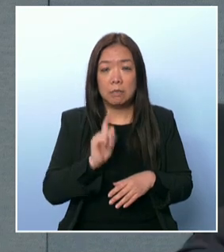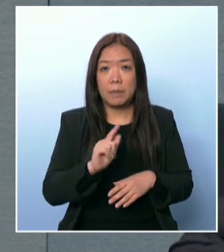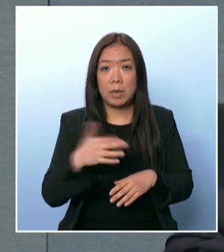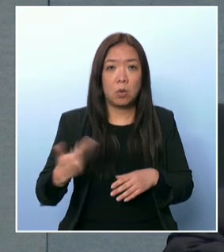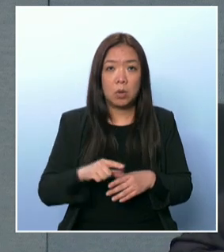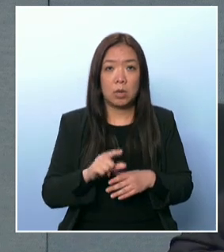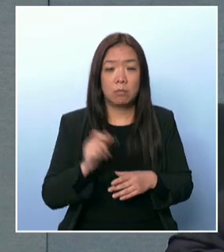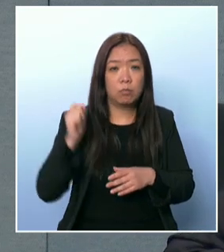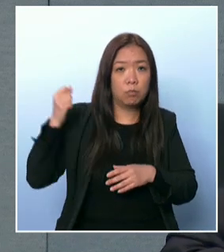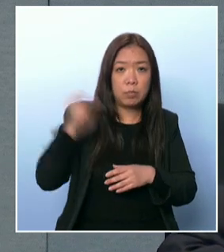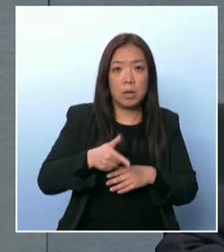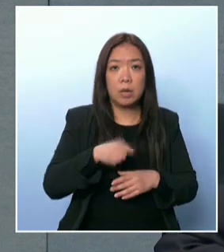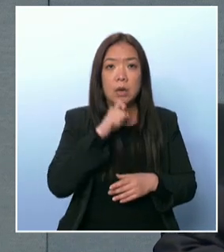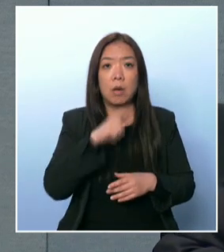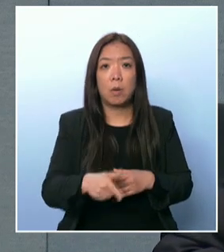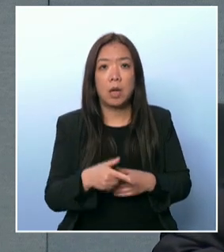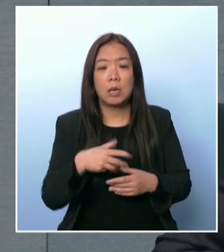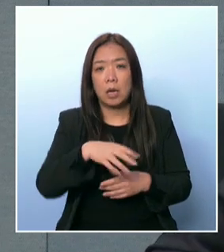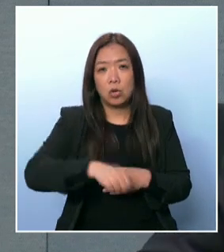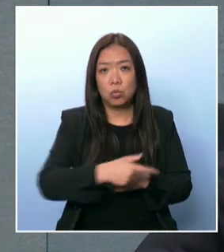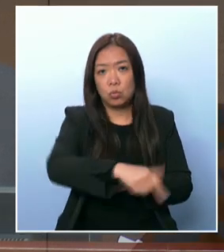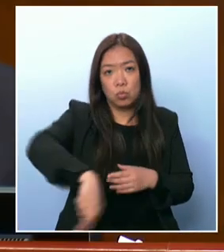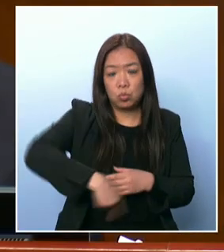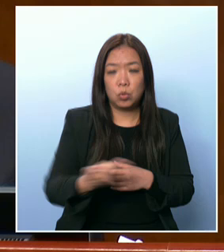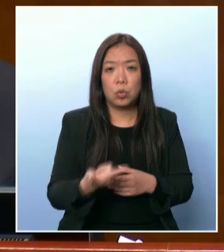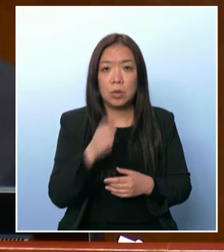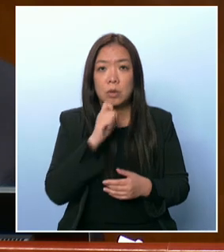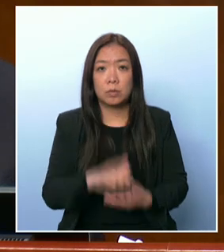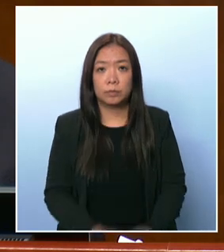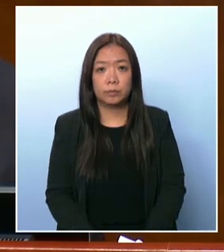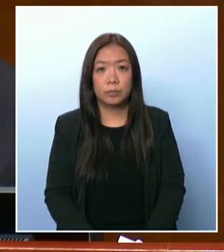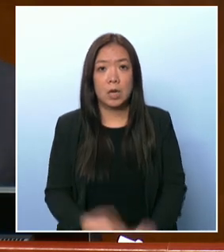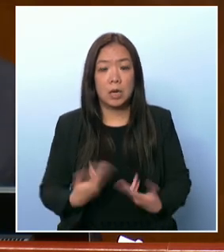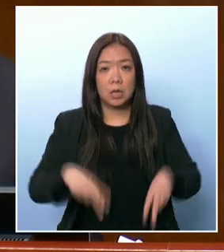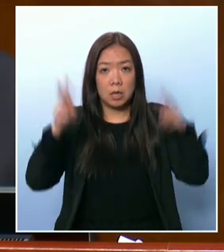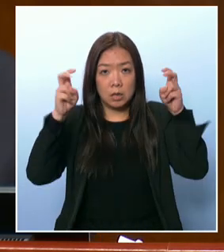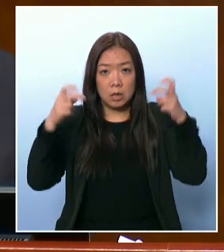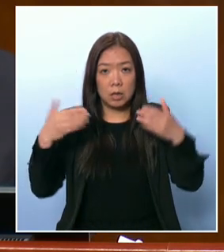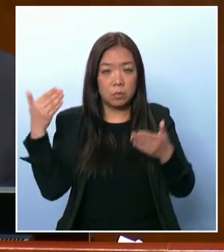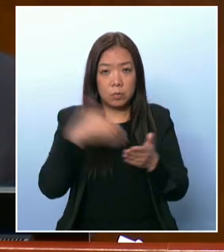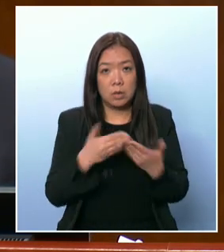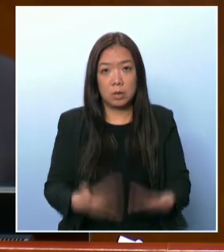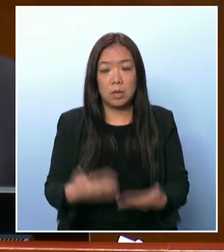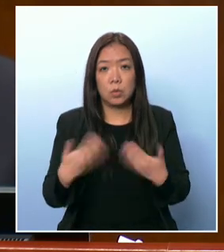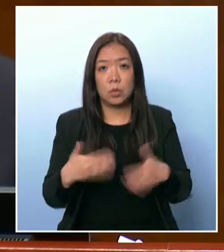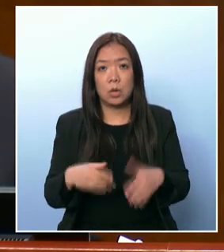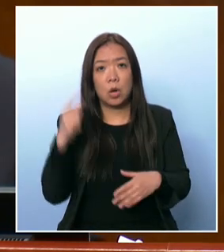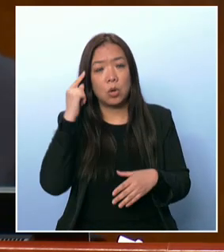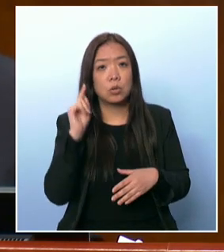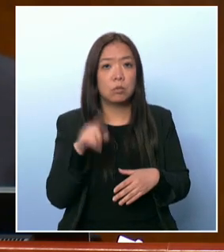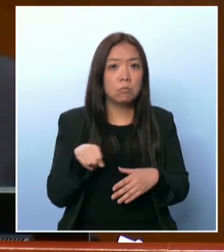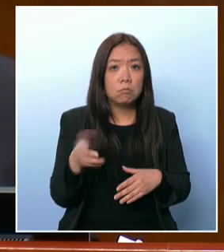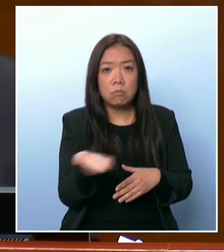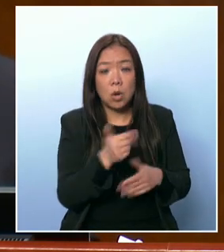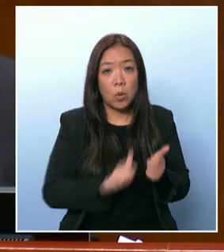we have increased 2,800 or so, so we have already used up the space that we can use.